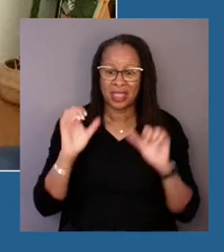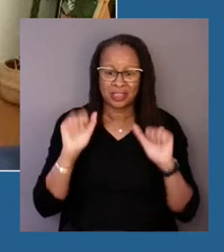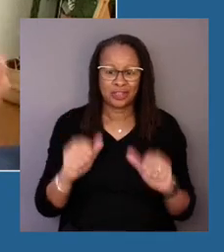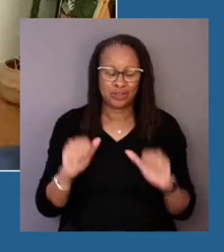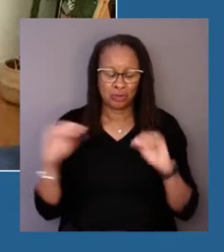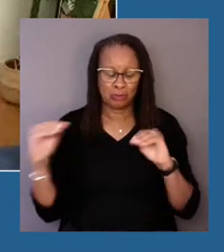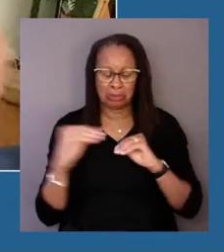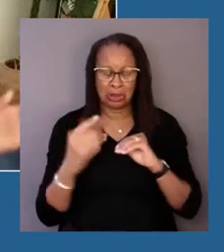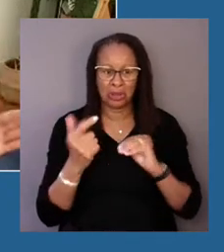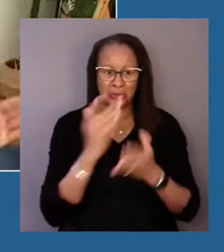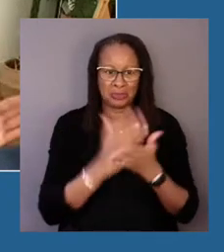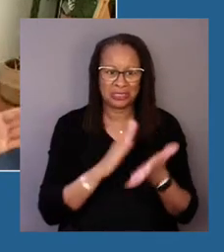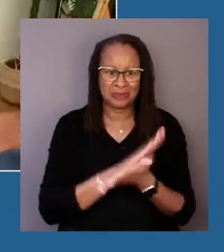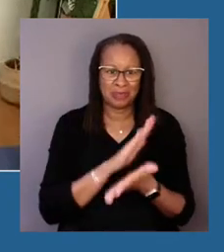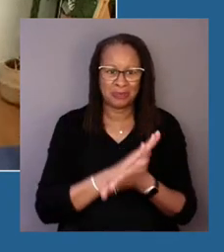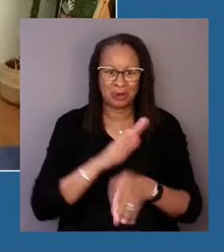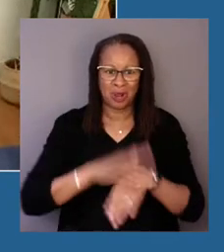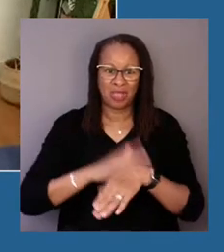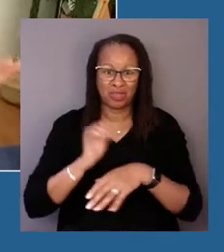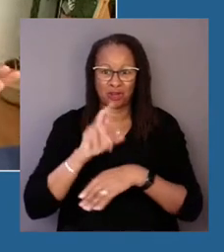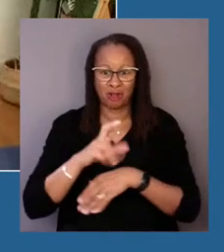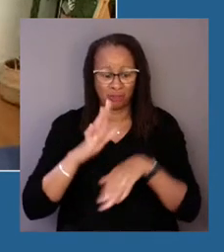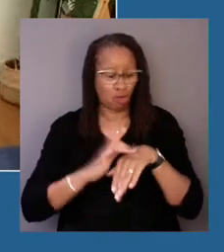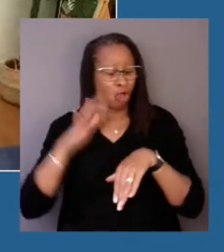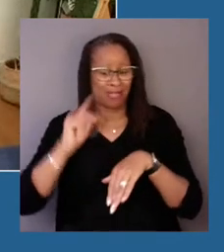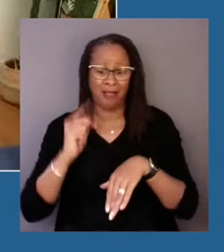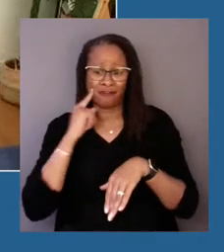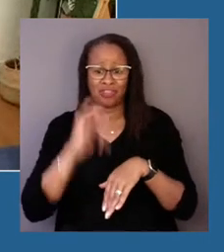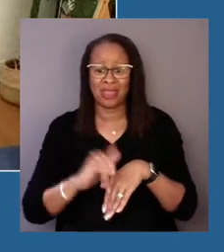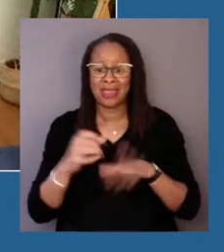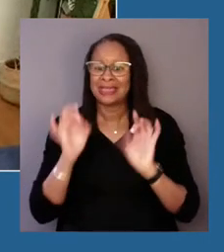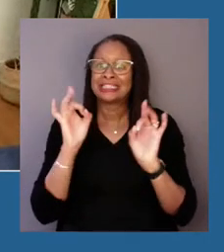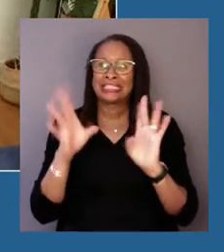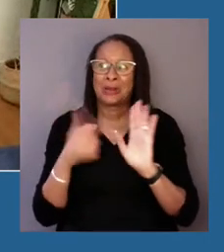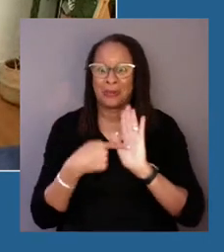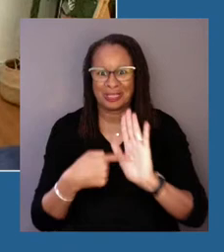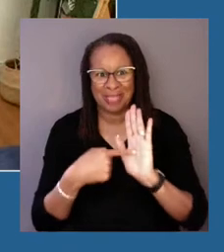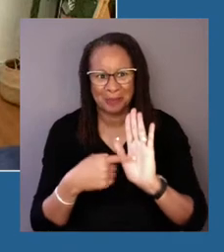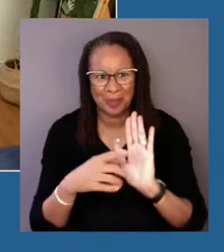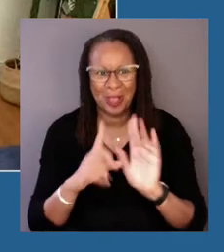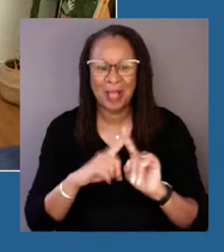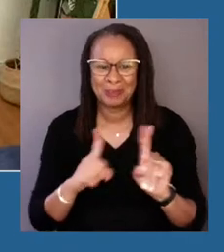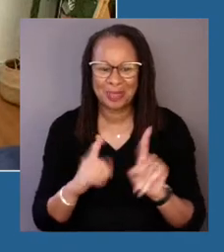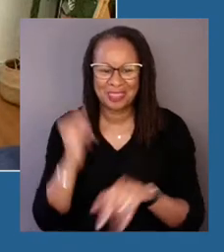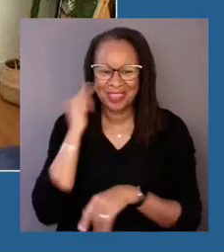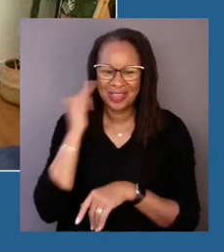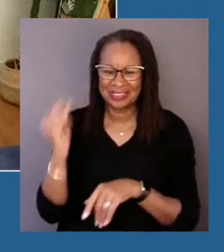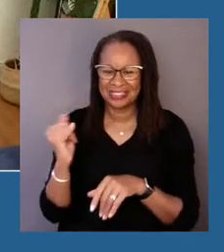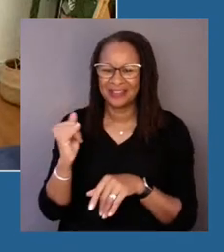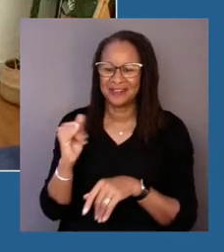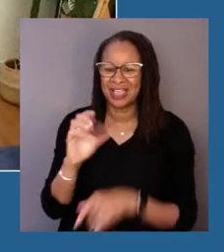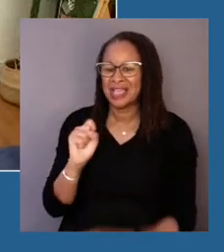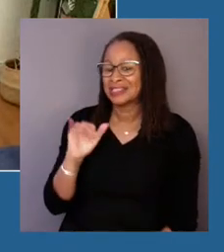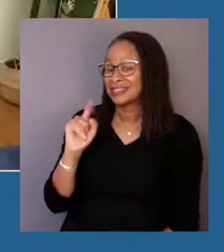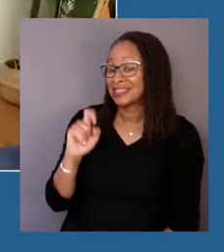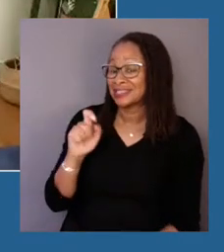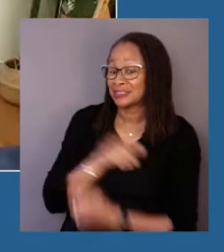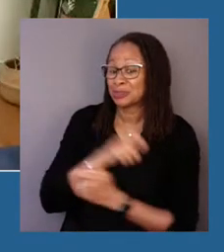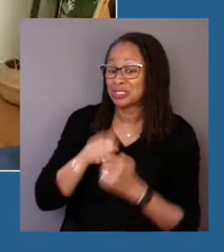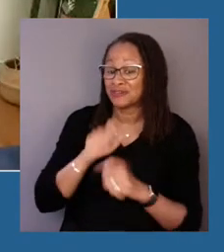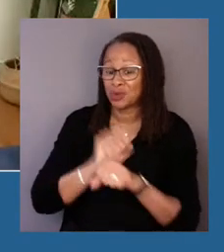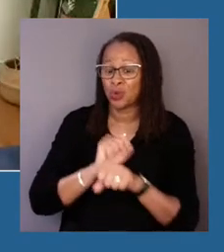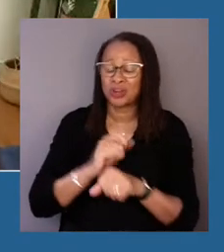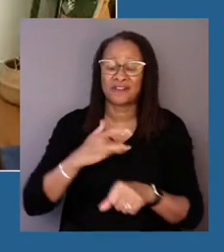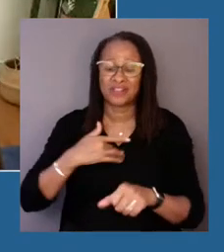their car that kind of calls them out? Terrible example, you know. But like the idea of site-specific work feels really, really powerful.